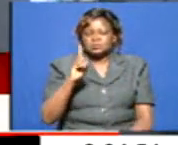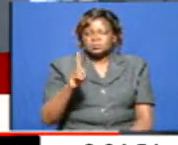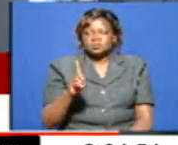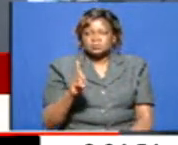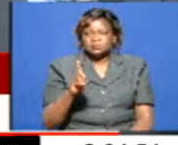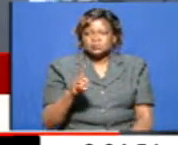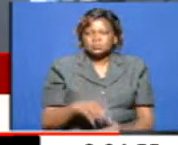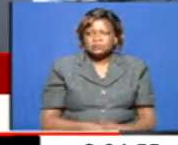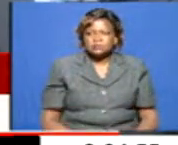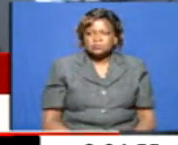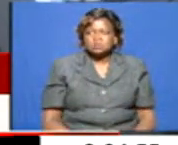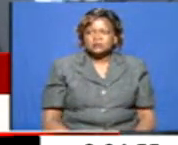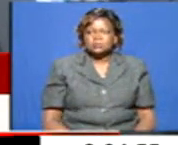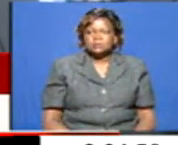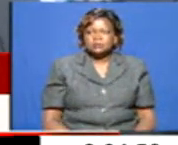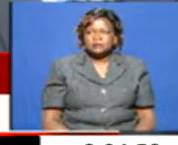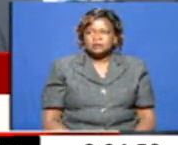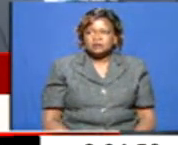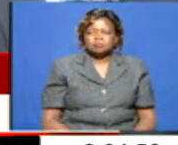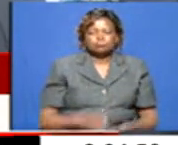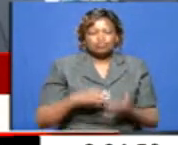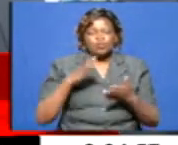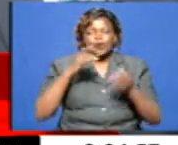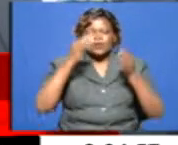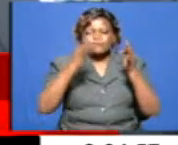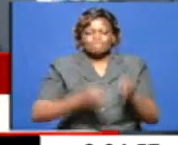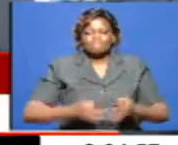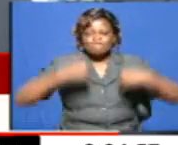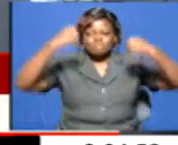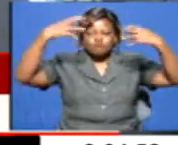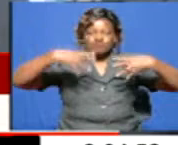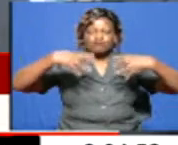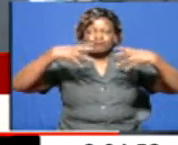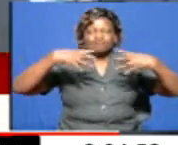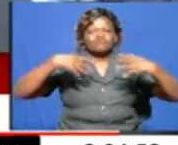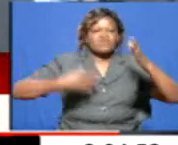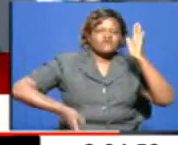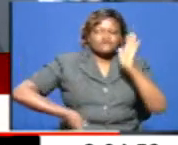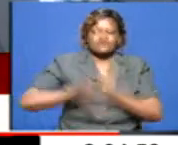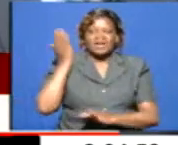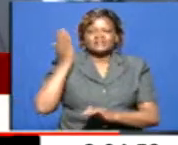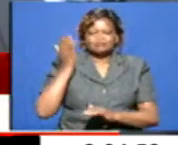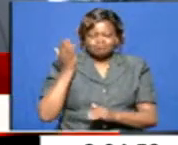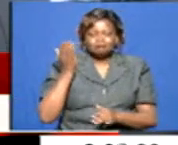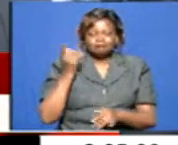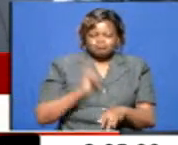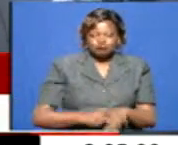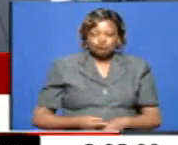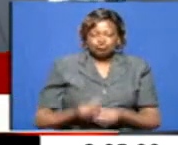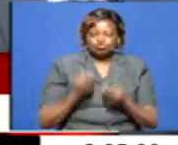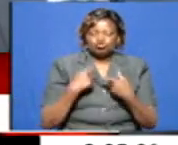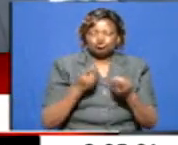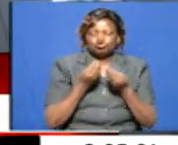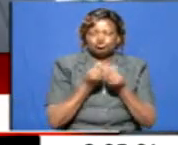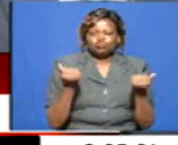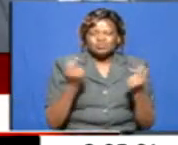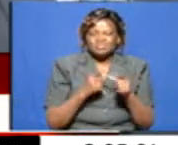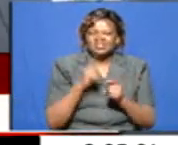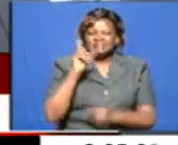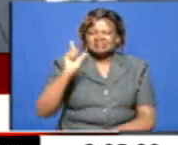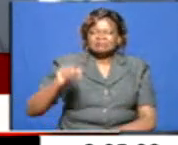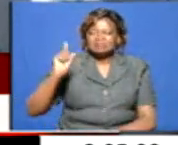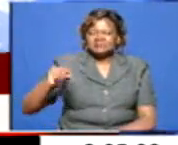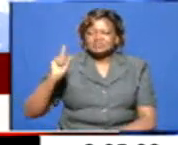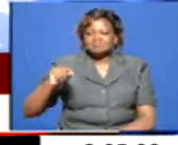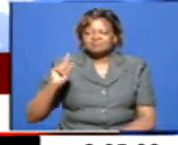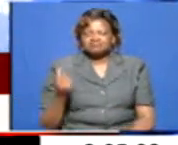December 2021. Much more accountable, much more transparent, much quicker in our response and much cheaper. It's much cheaper to do